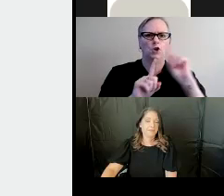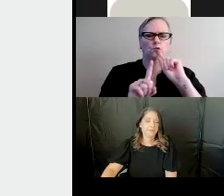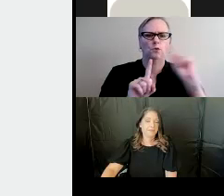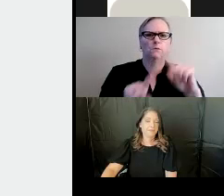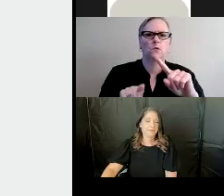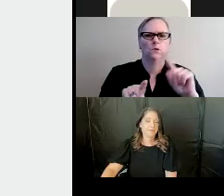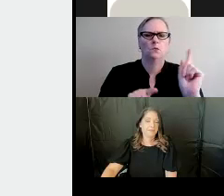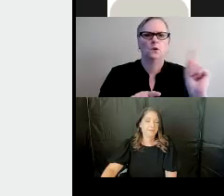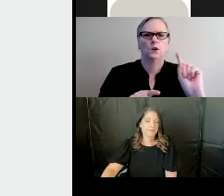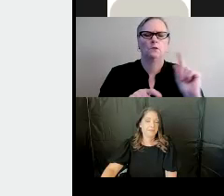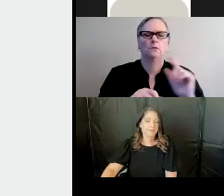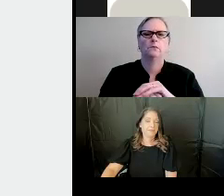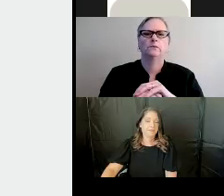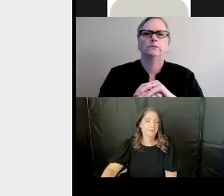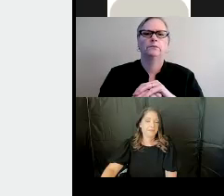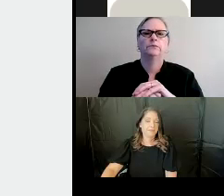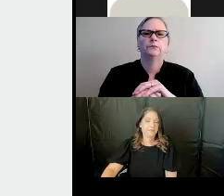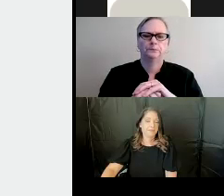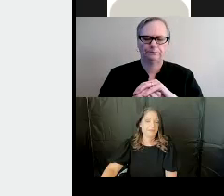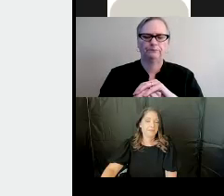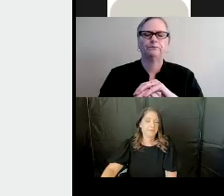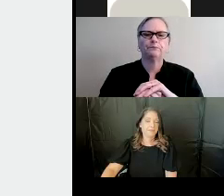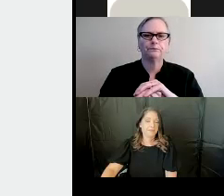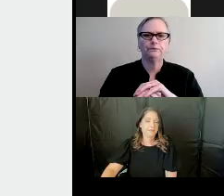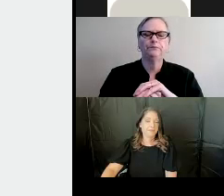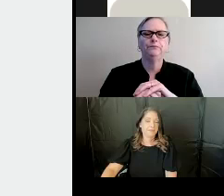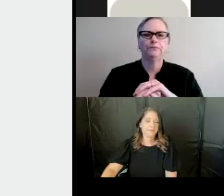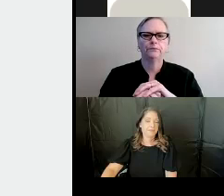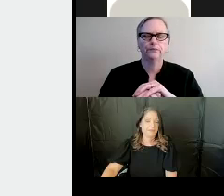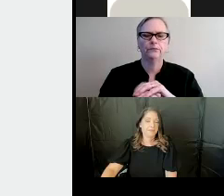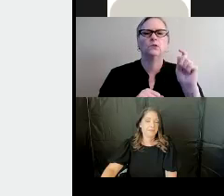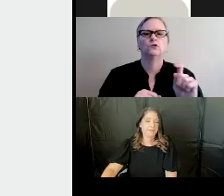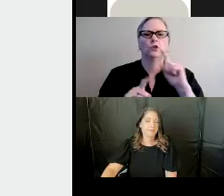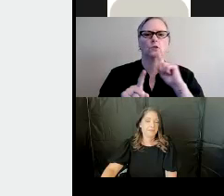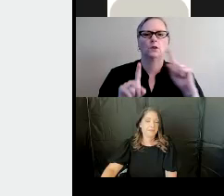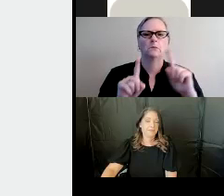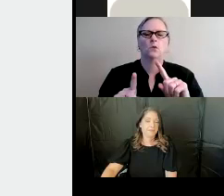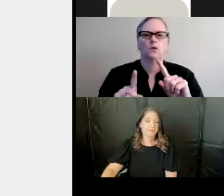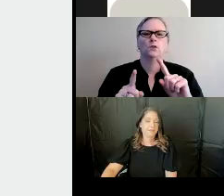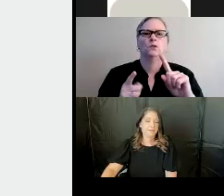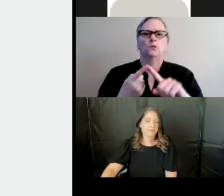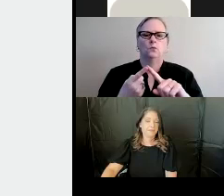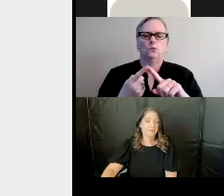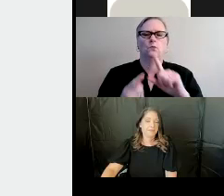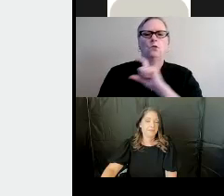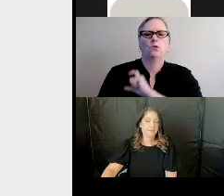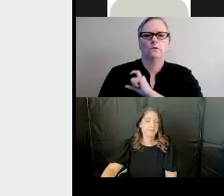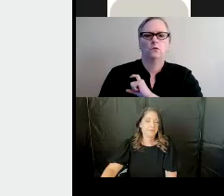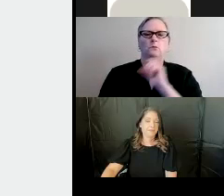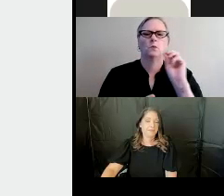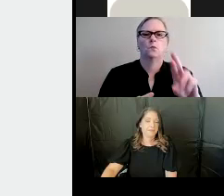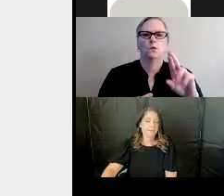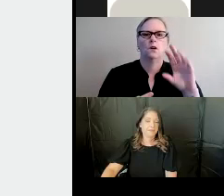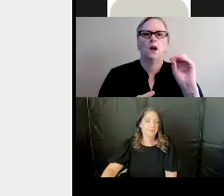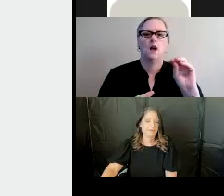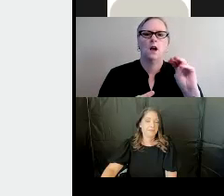to. So she should report it to the Term Care Advancement Program or law enforcement. So